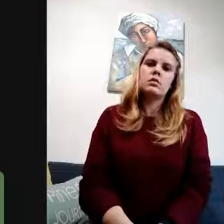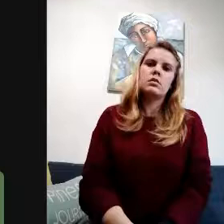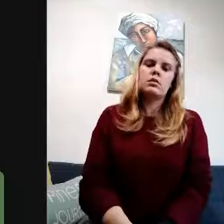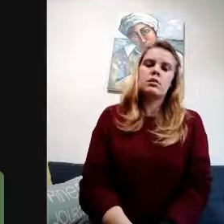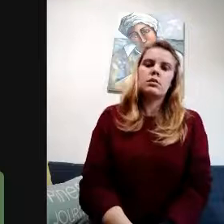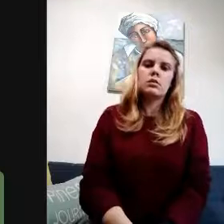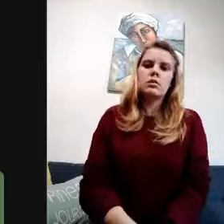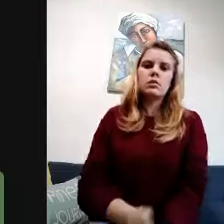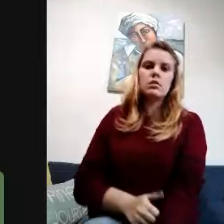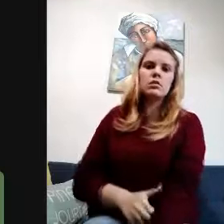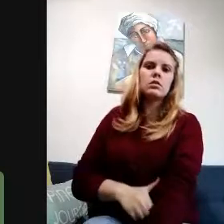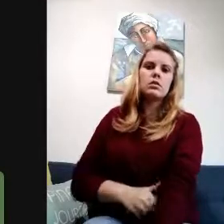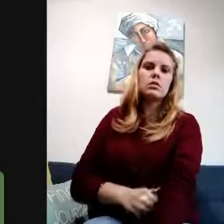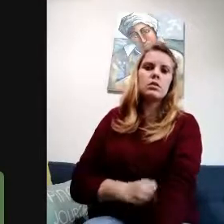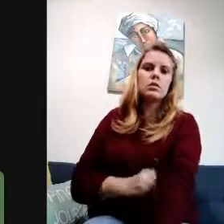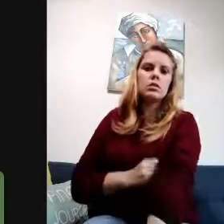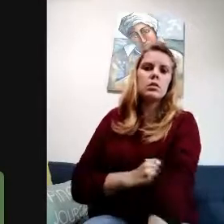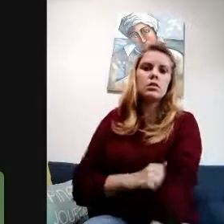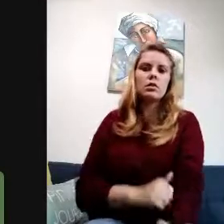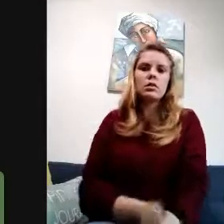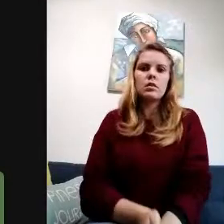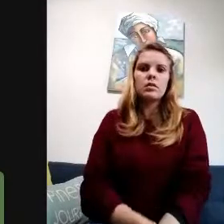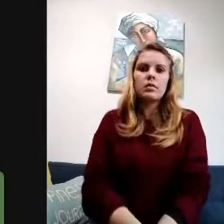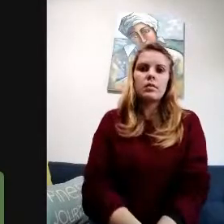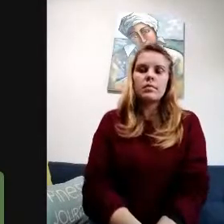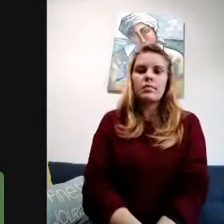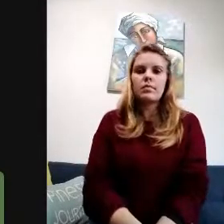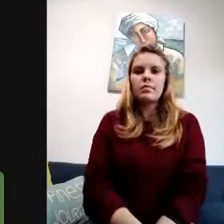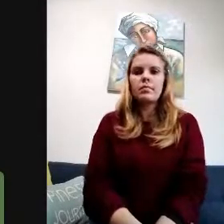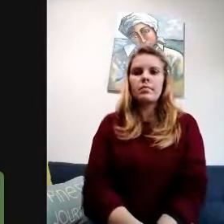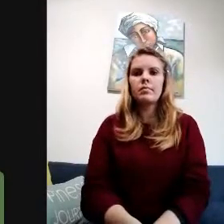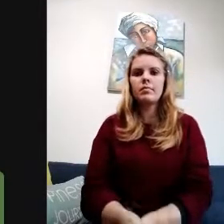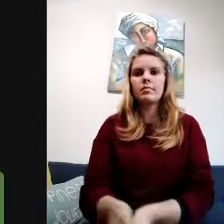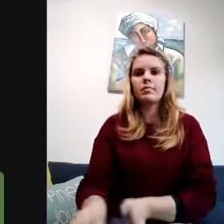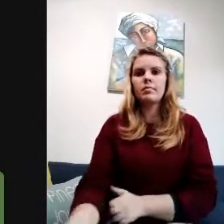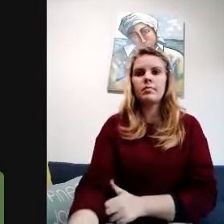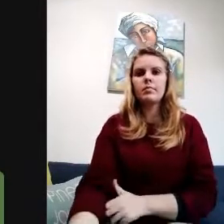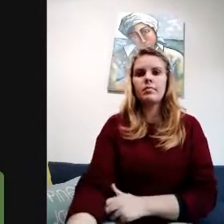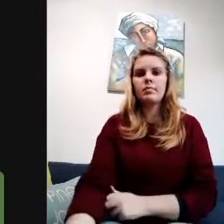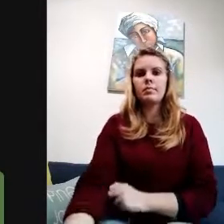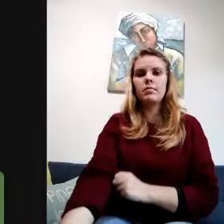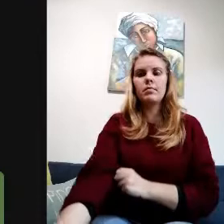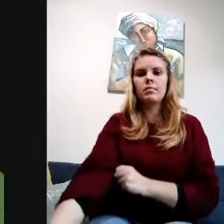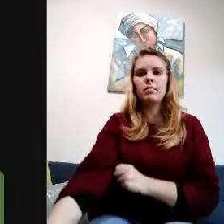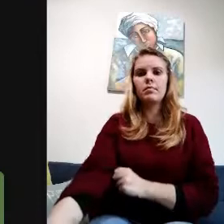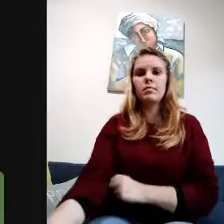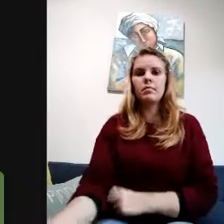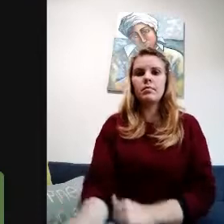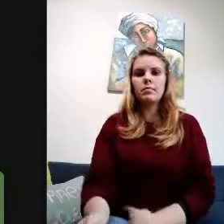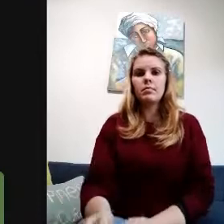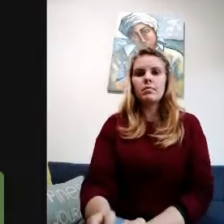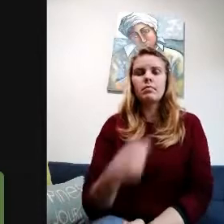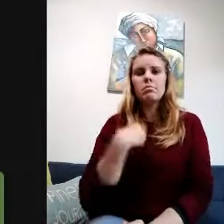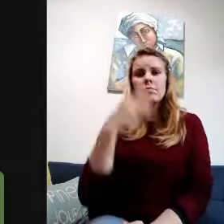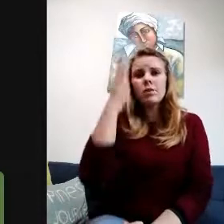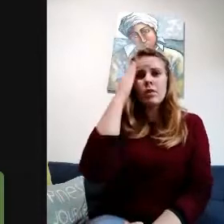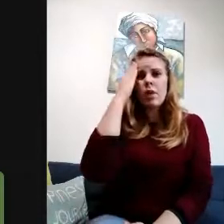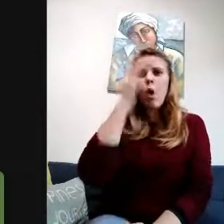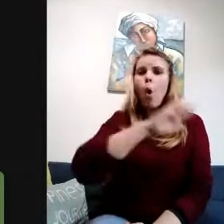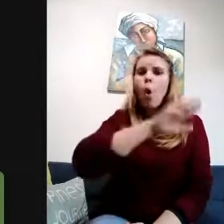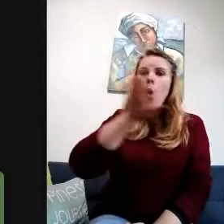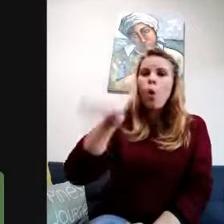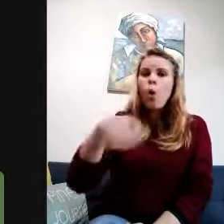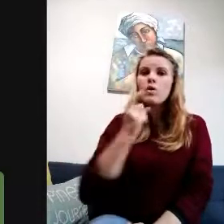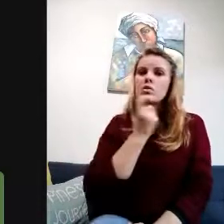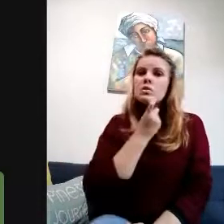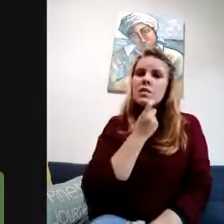Fantastic. And obviously, I'm sure I think when all's said and done, we'll have